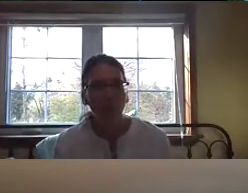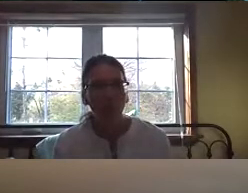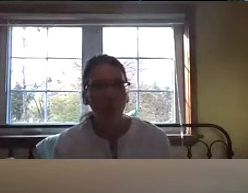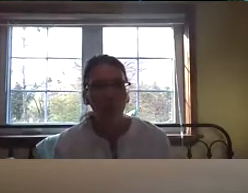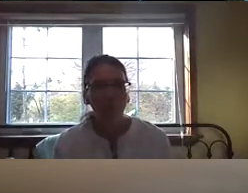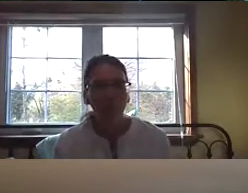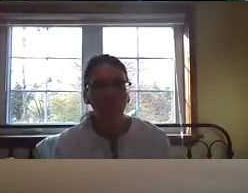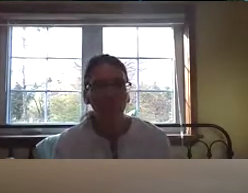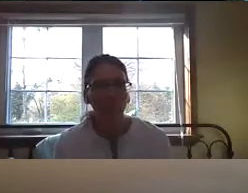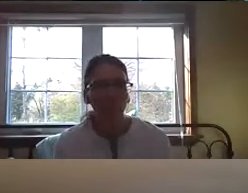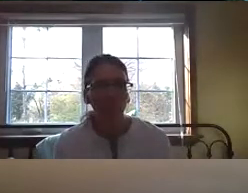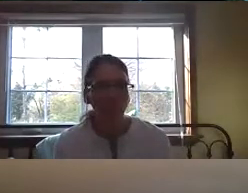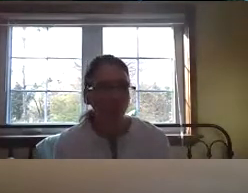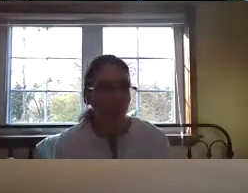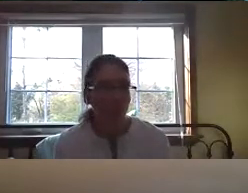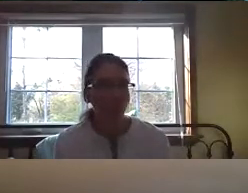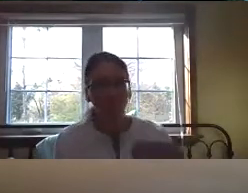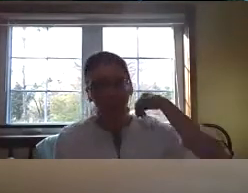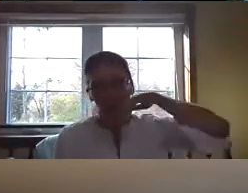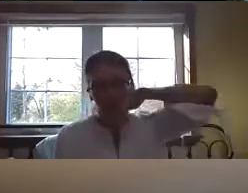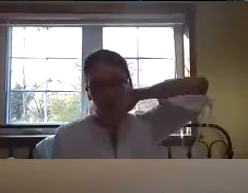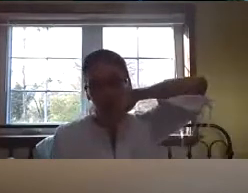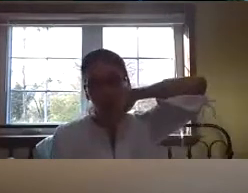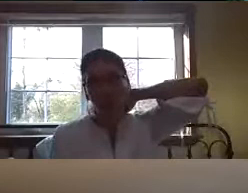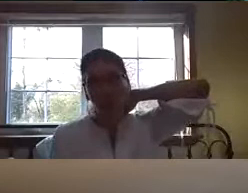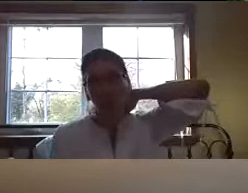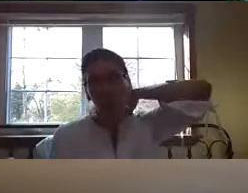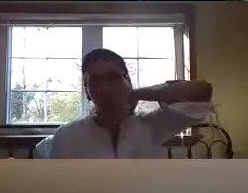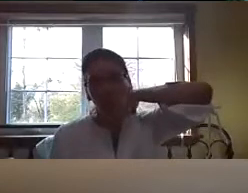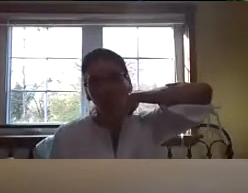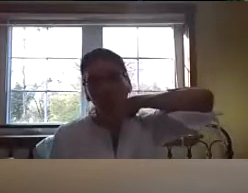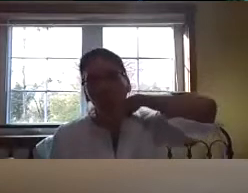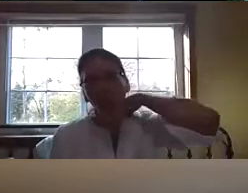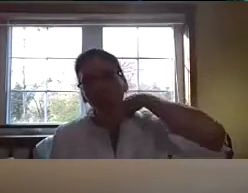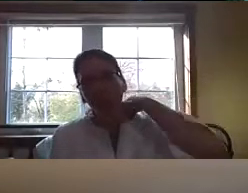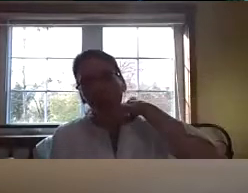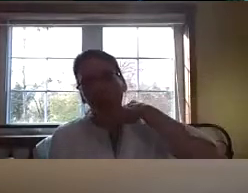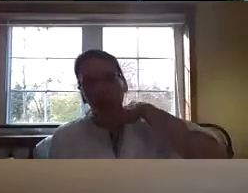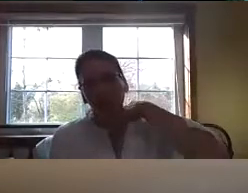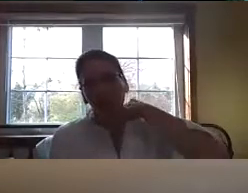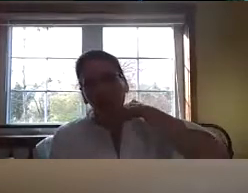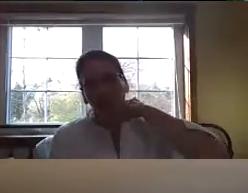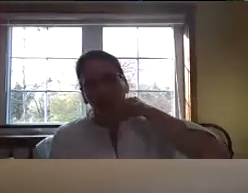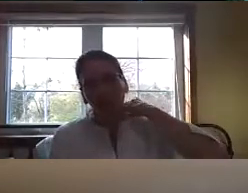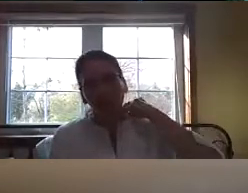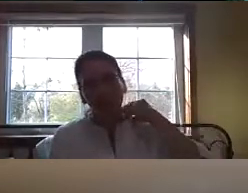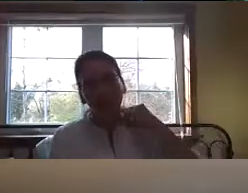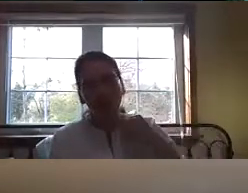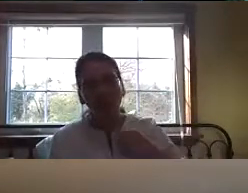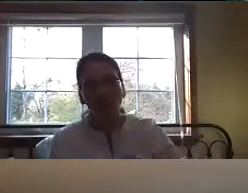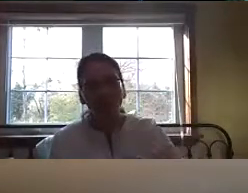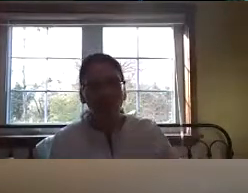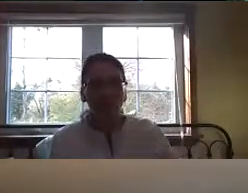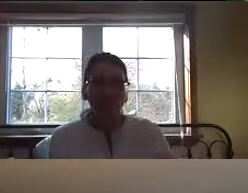connection would continue on Shaw Avenue, which is a two-way street before it joins with Beechwood Boulevard at a location that